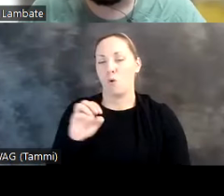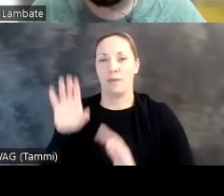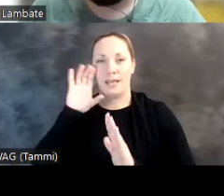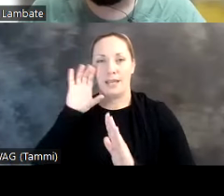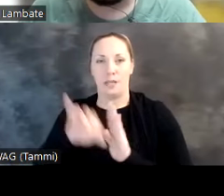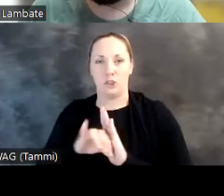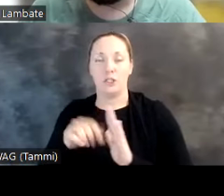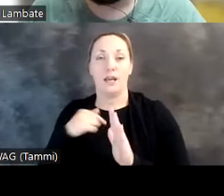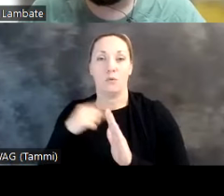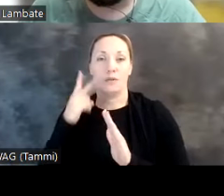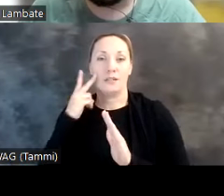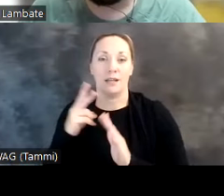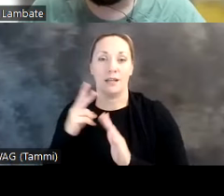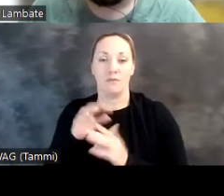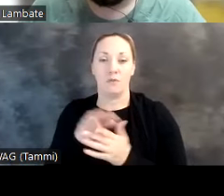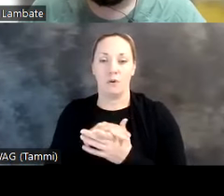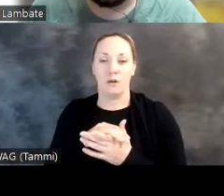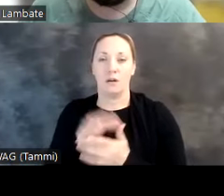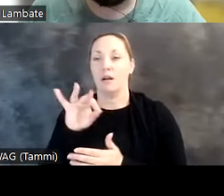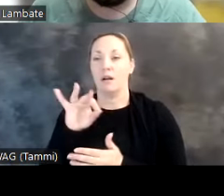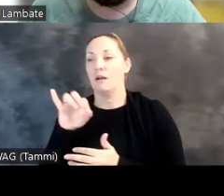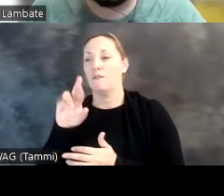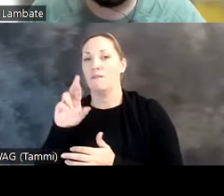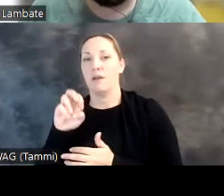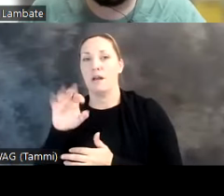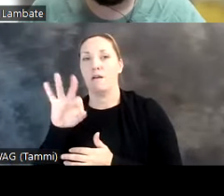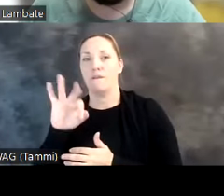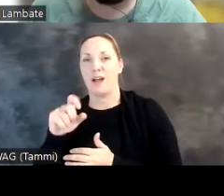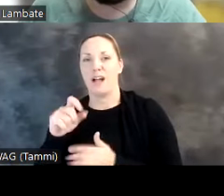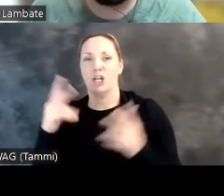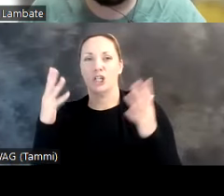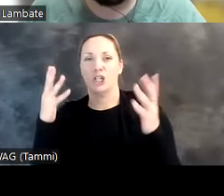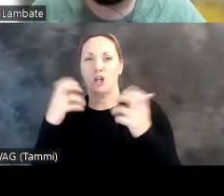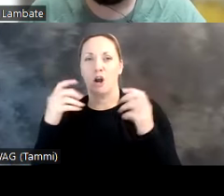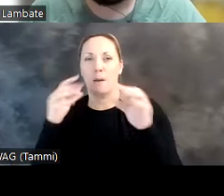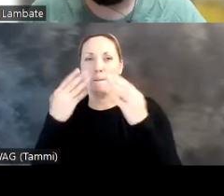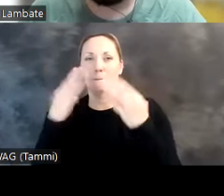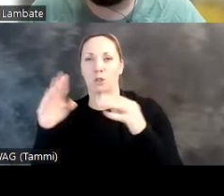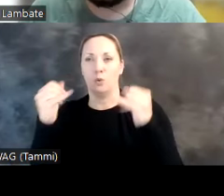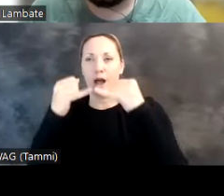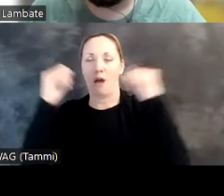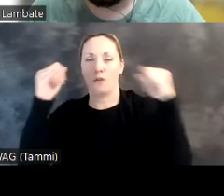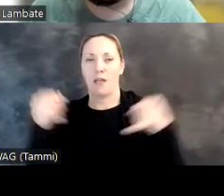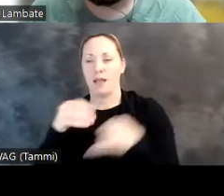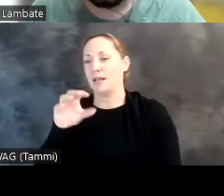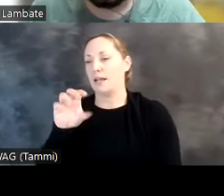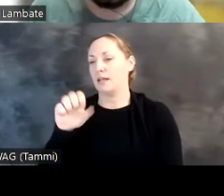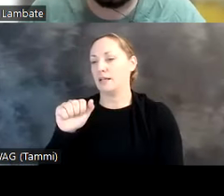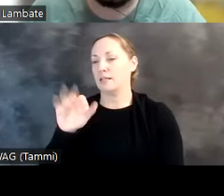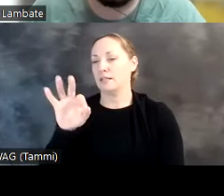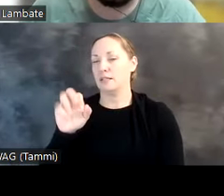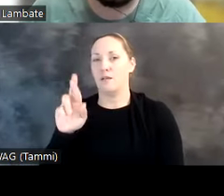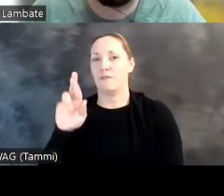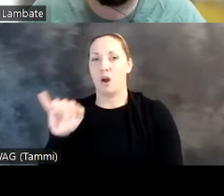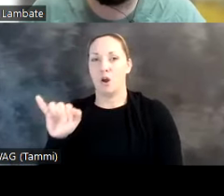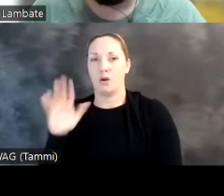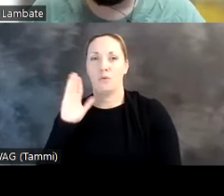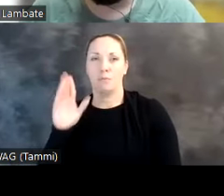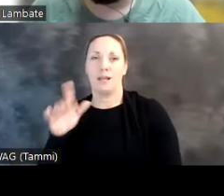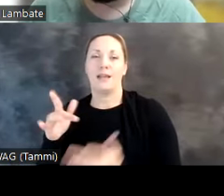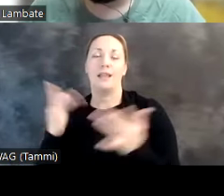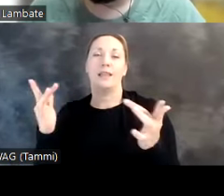we have seen for Firefox, it will be a dark blue outline, and in case of Safari, it will be more likely a light